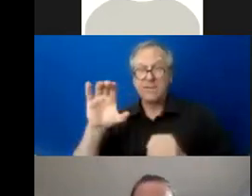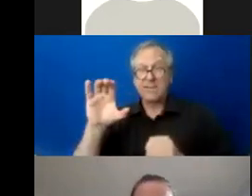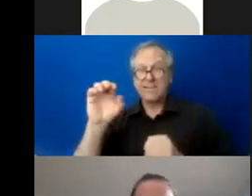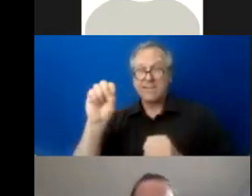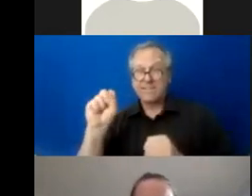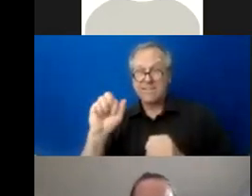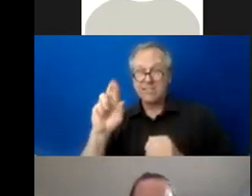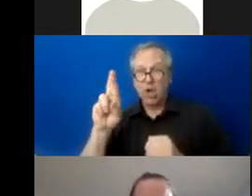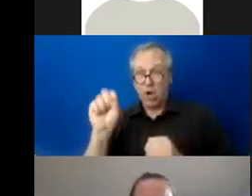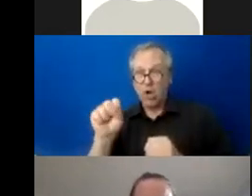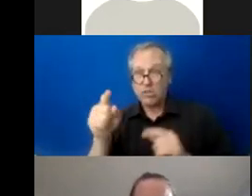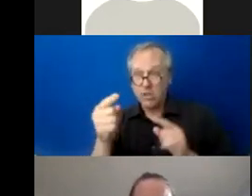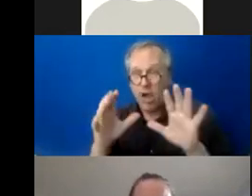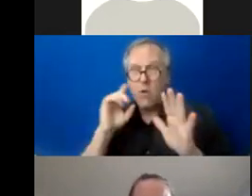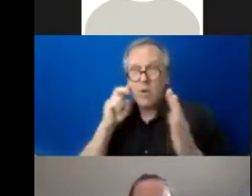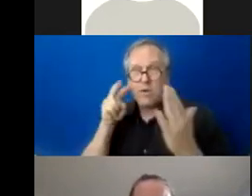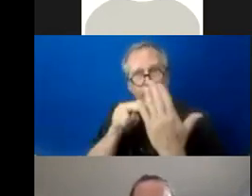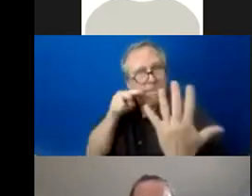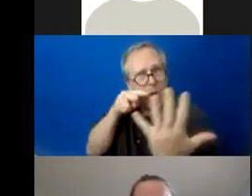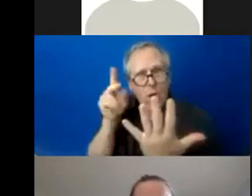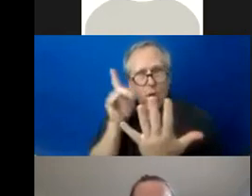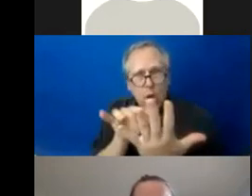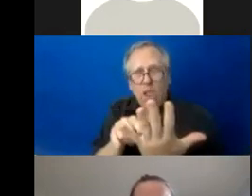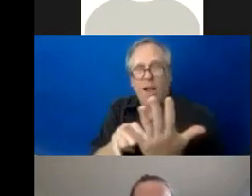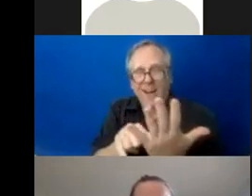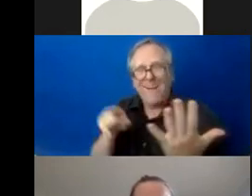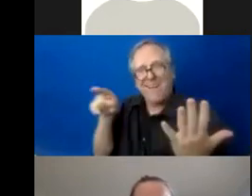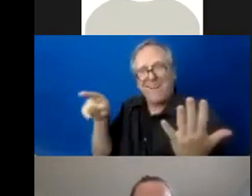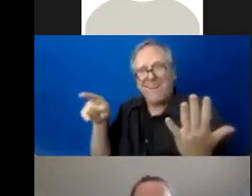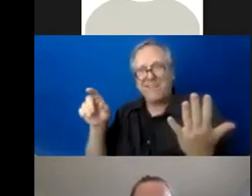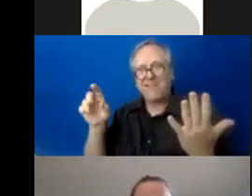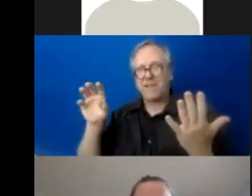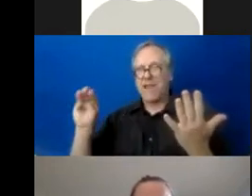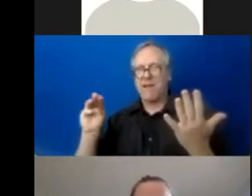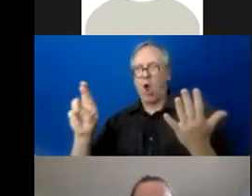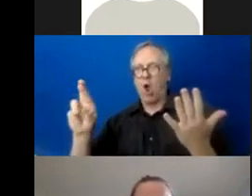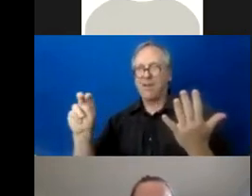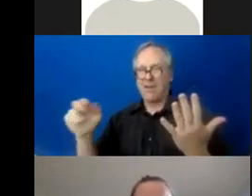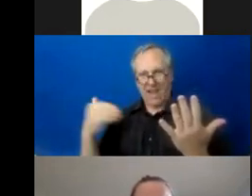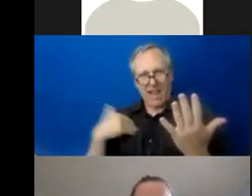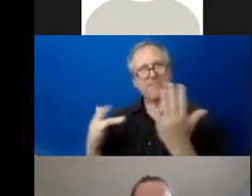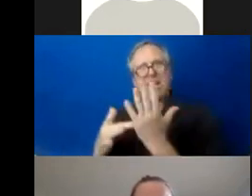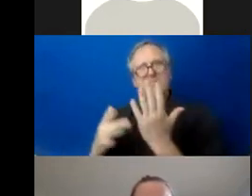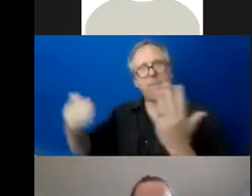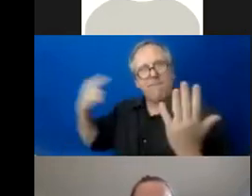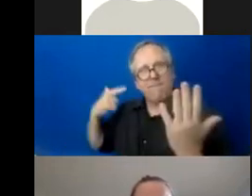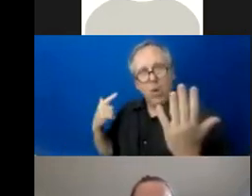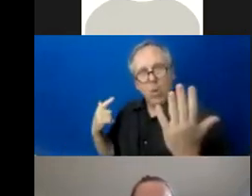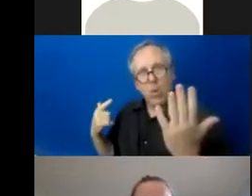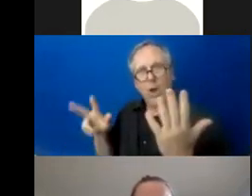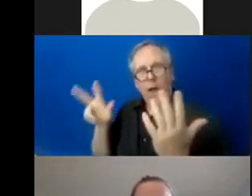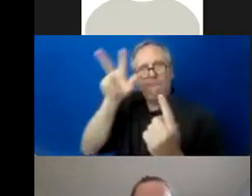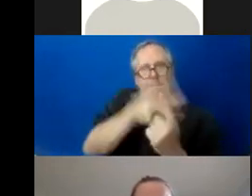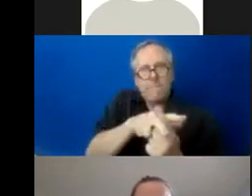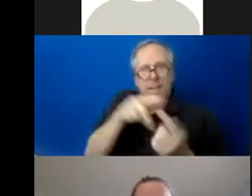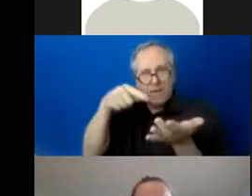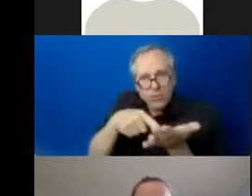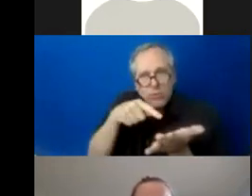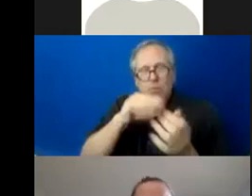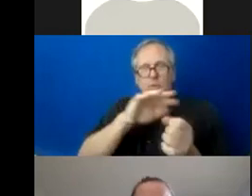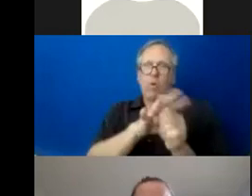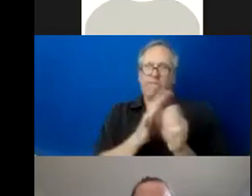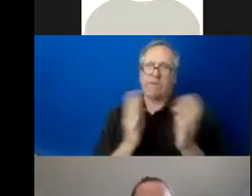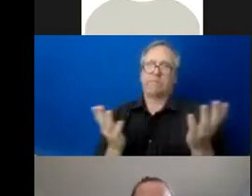to work. And so they used this technology that already existed, and they made